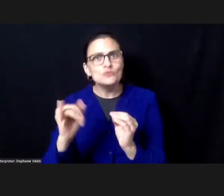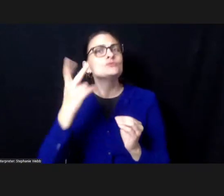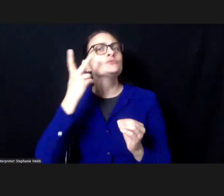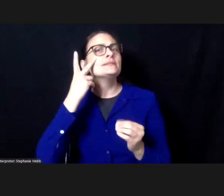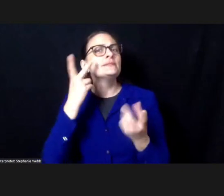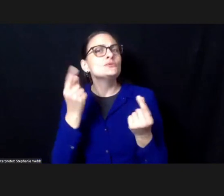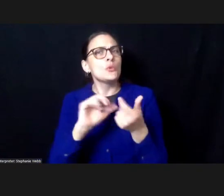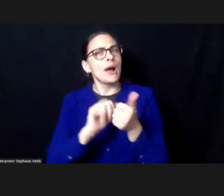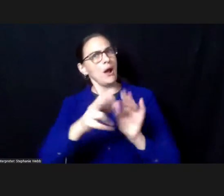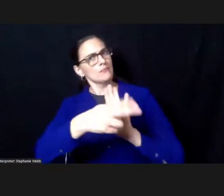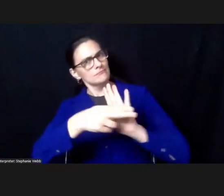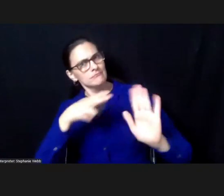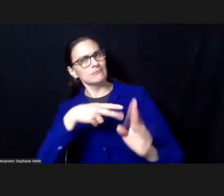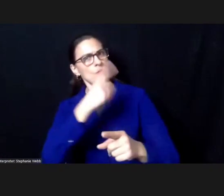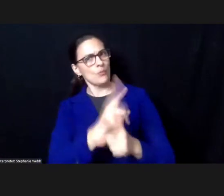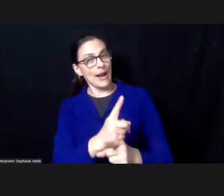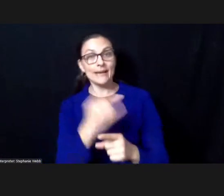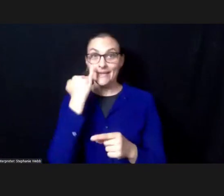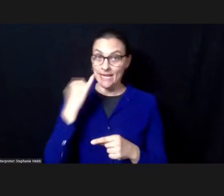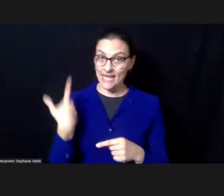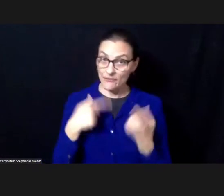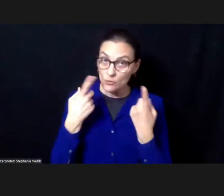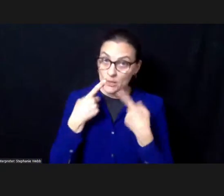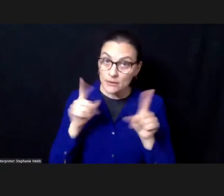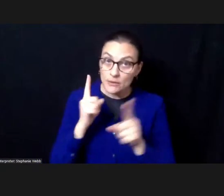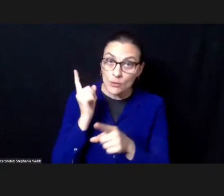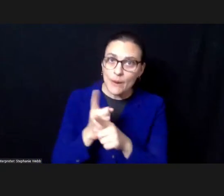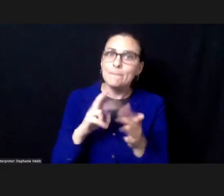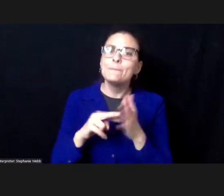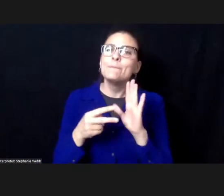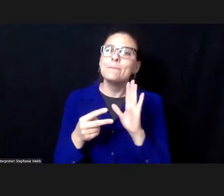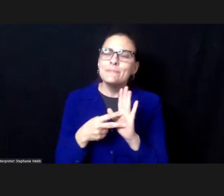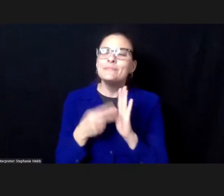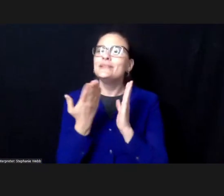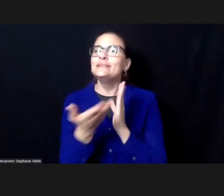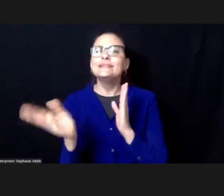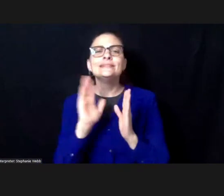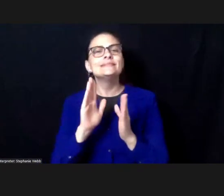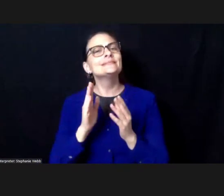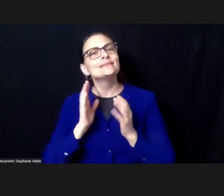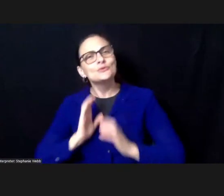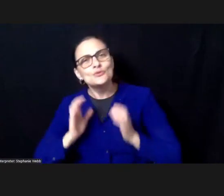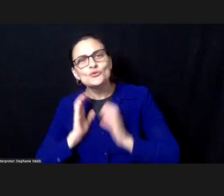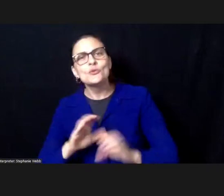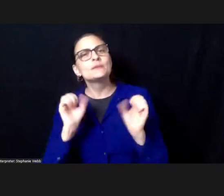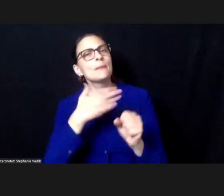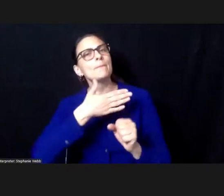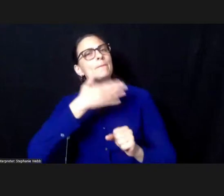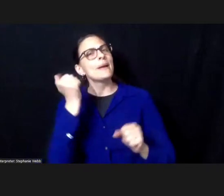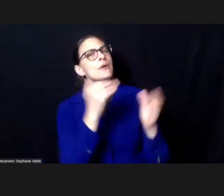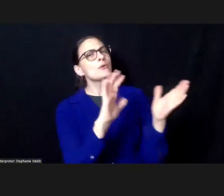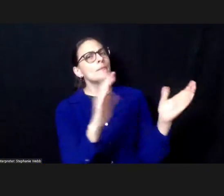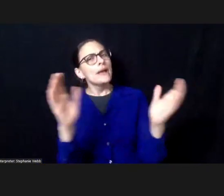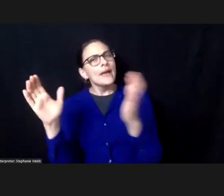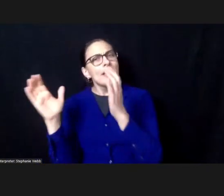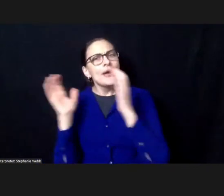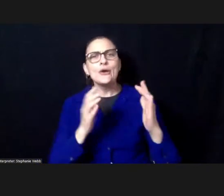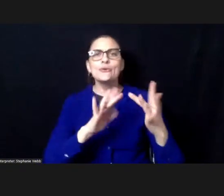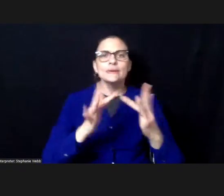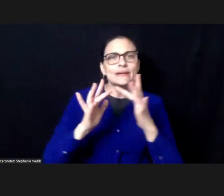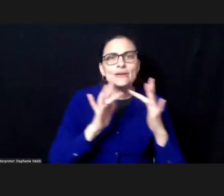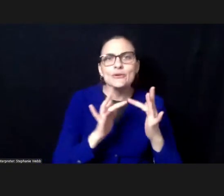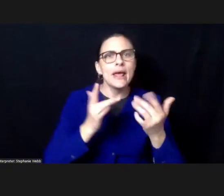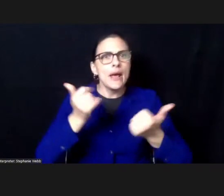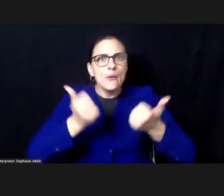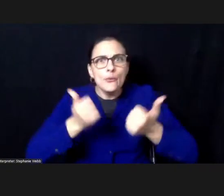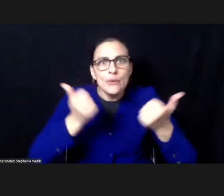help Americans compare prices and service offerings, making it easier for them to find the right package and the best deal for them